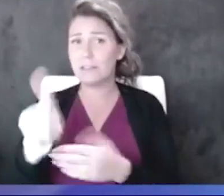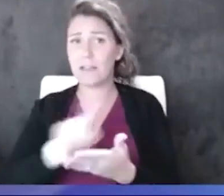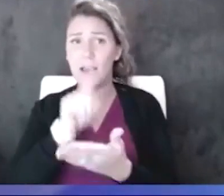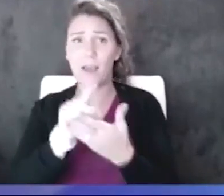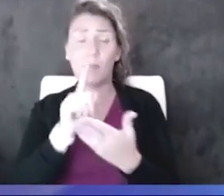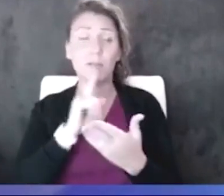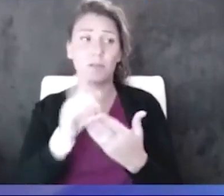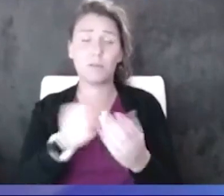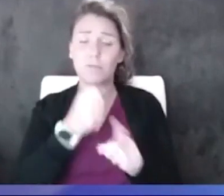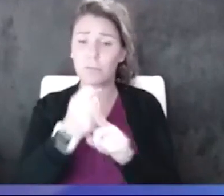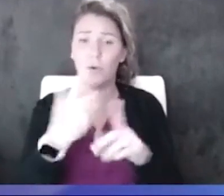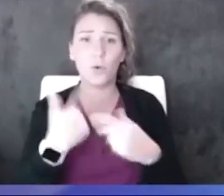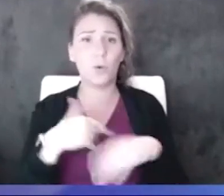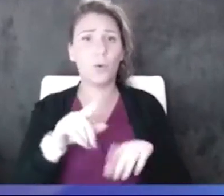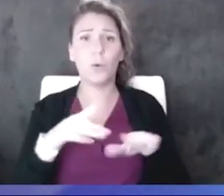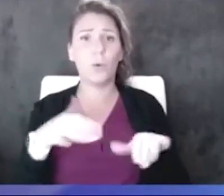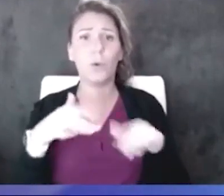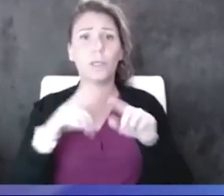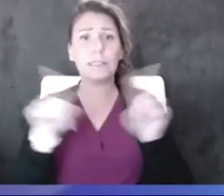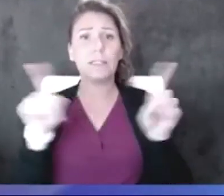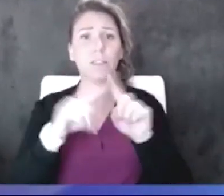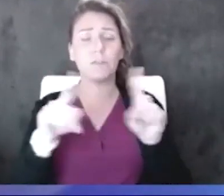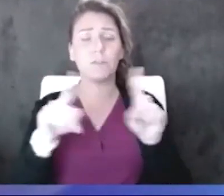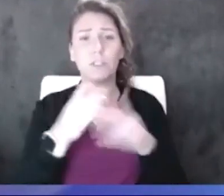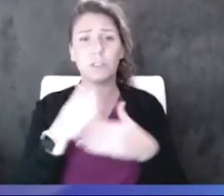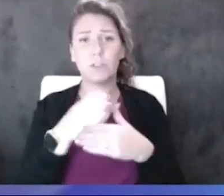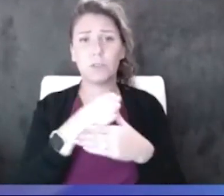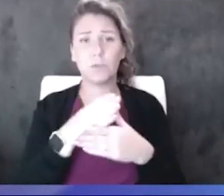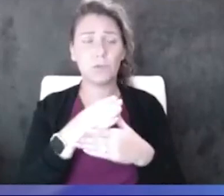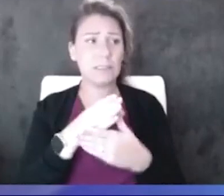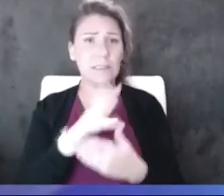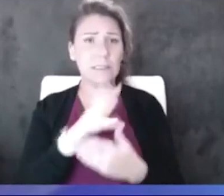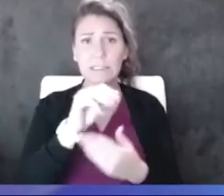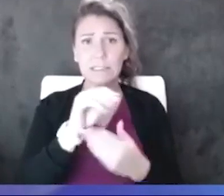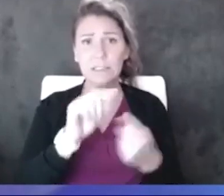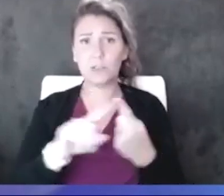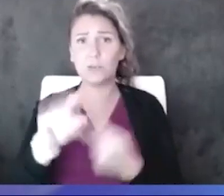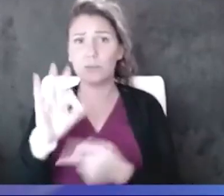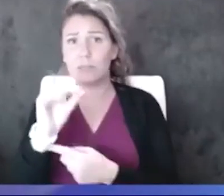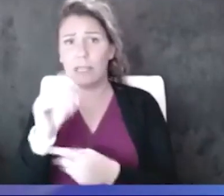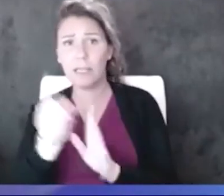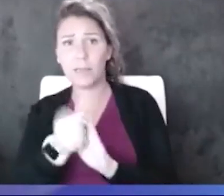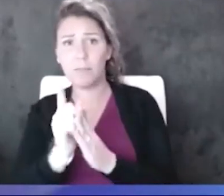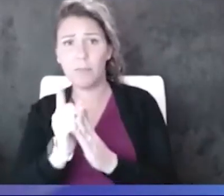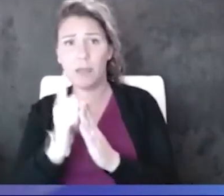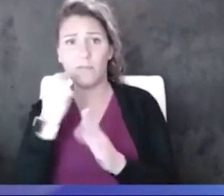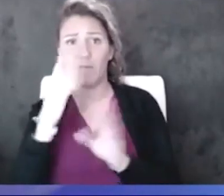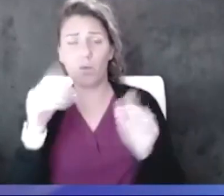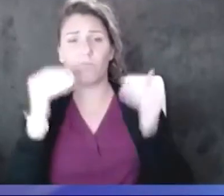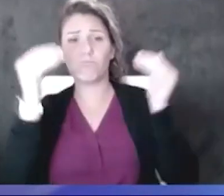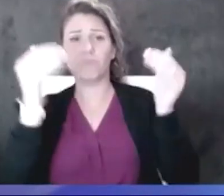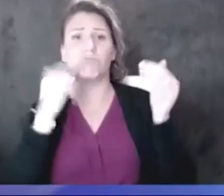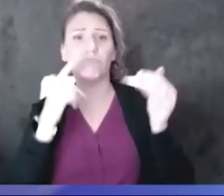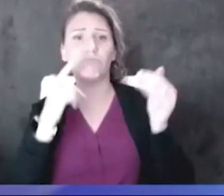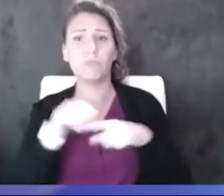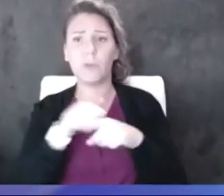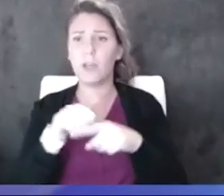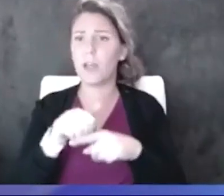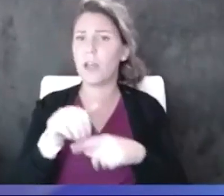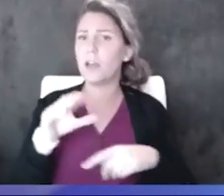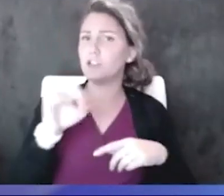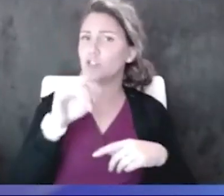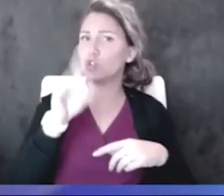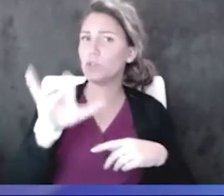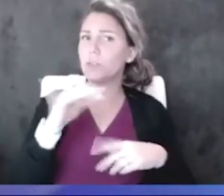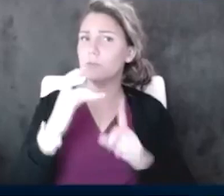when you're needing treatment within 60 to 90 minutes for evidence-based practice. Yeah. hey, Chelsea, just remind us and tell us all the info